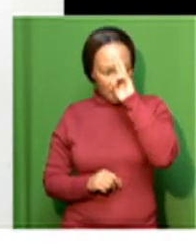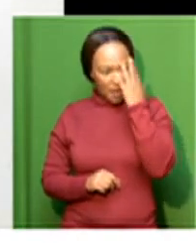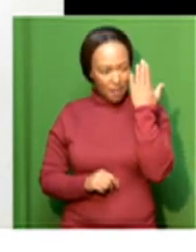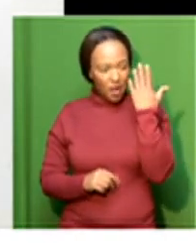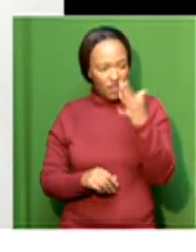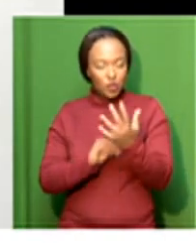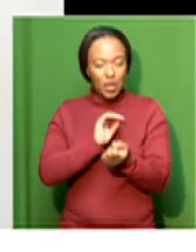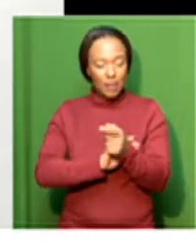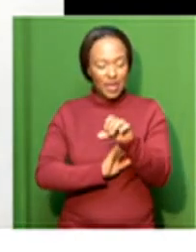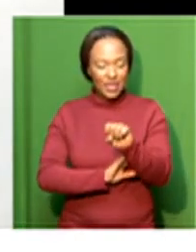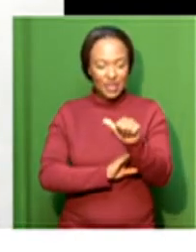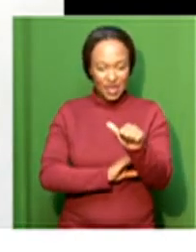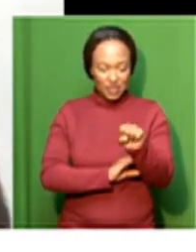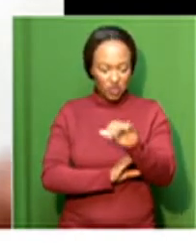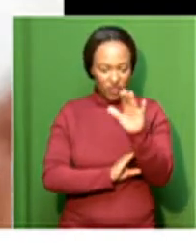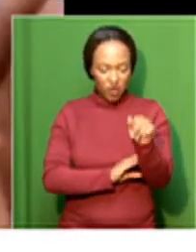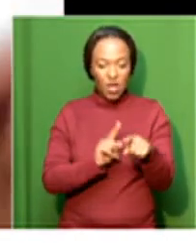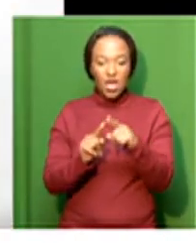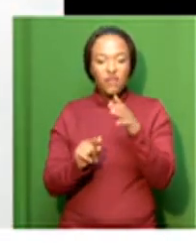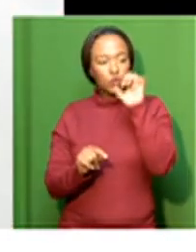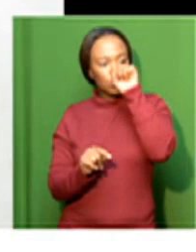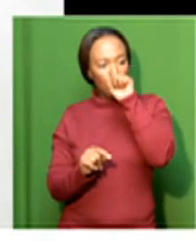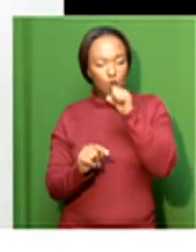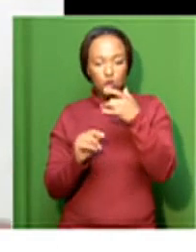in SA. If you're talking about songs that you